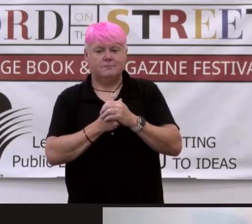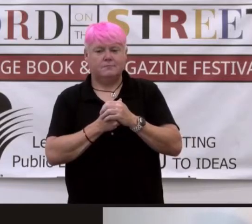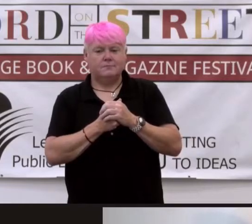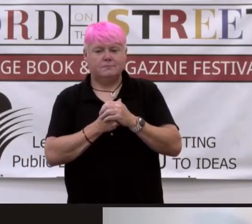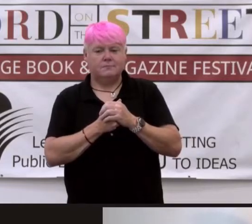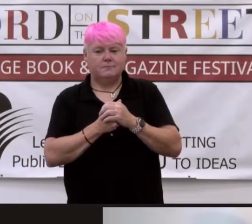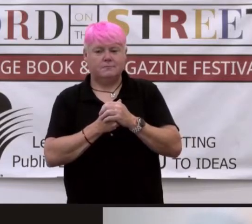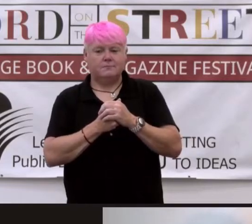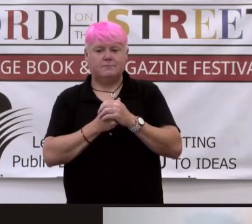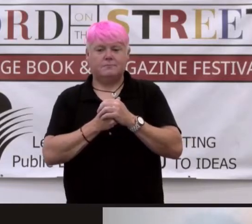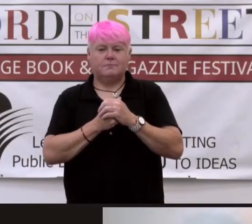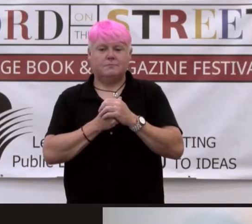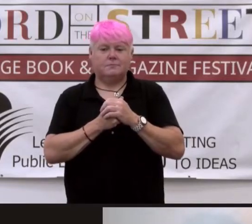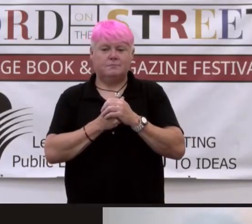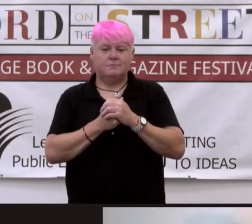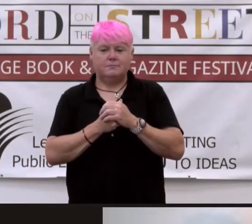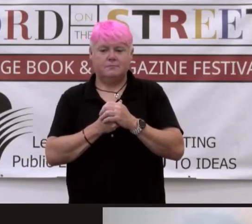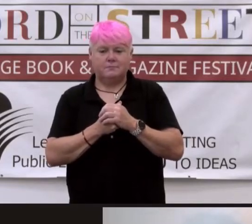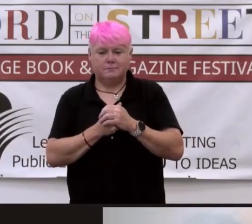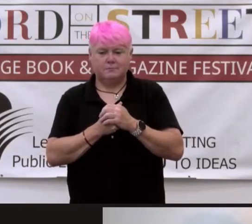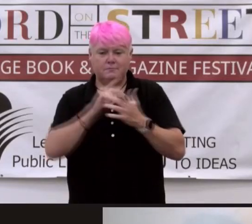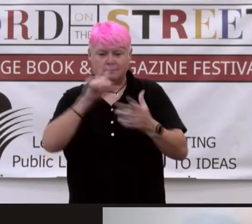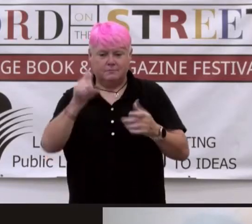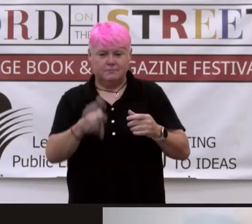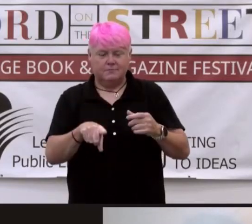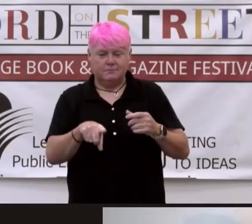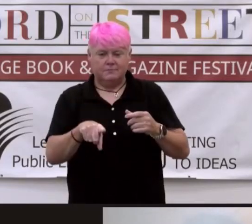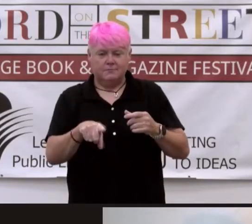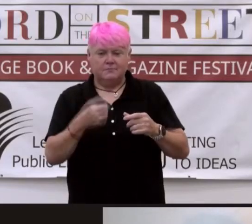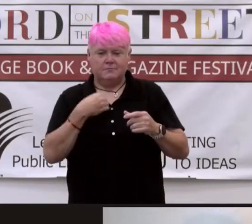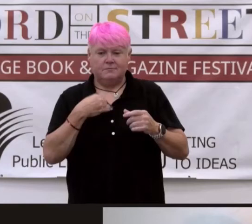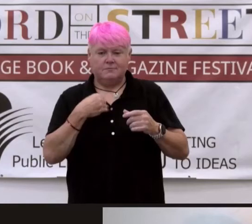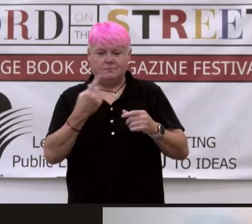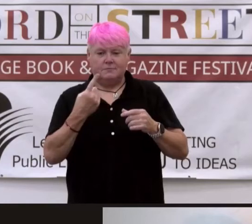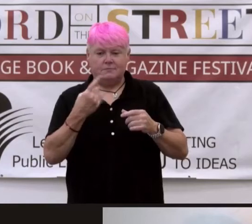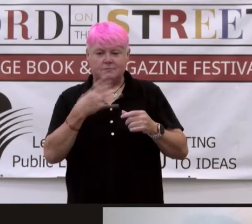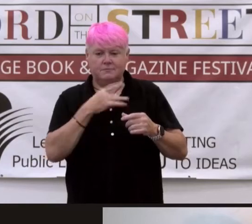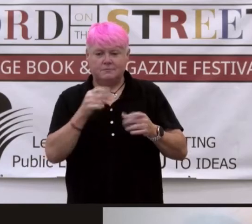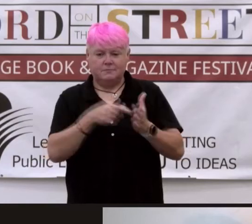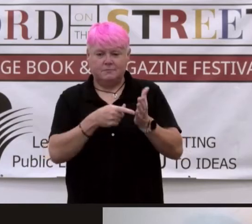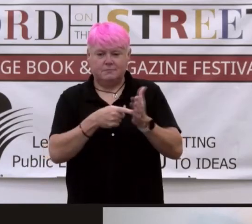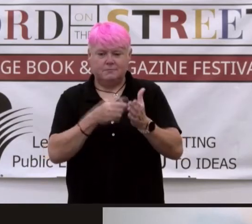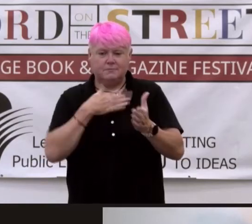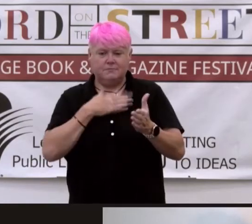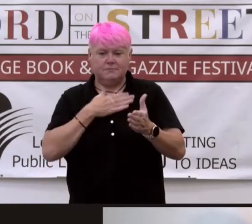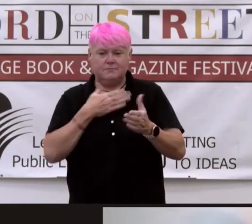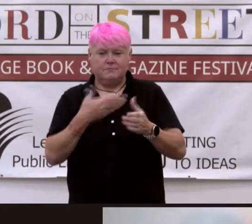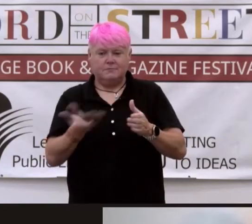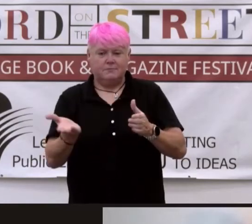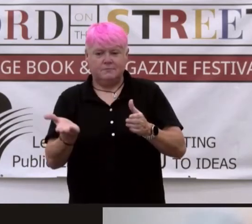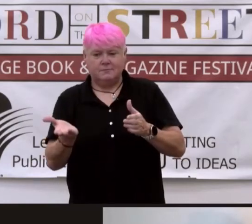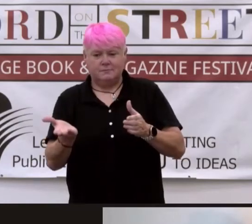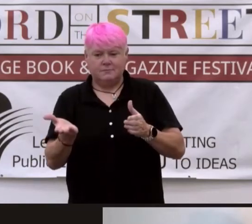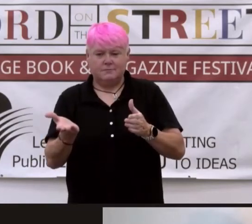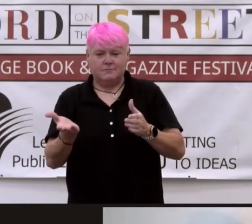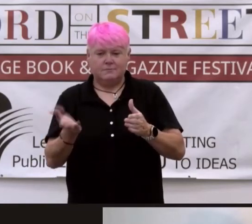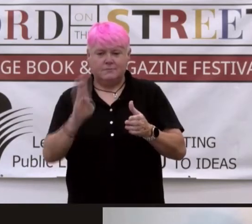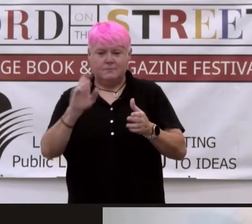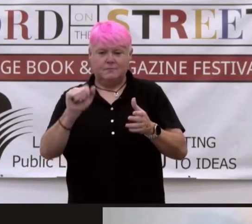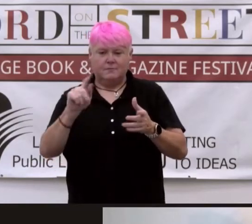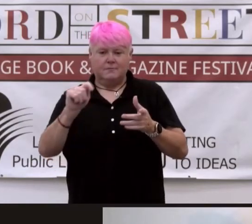Uh, oh, this is a question, and I think I had one like this kind of in my list of things that I was going to ask. From Betty, it